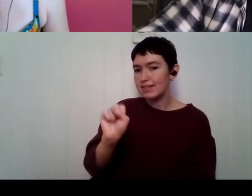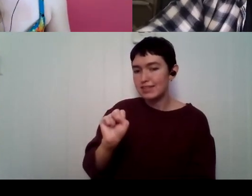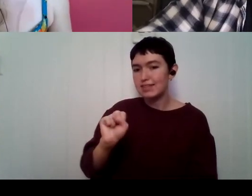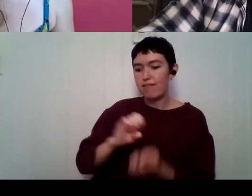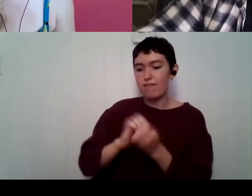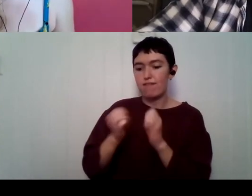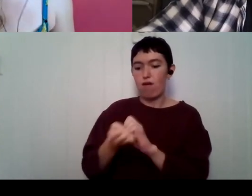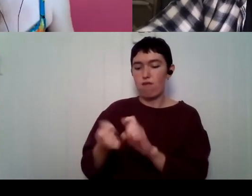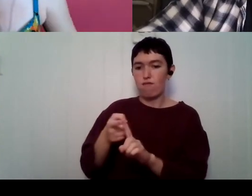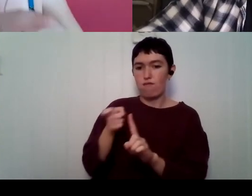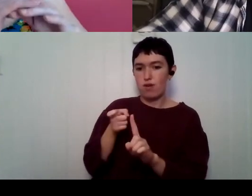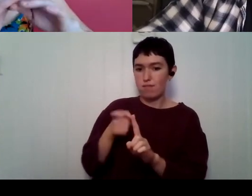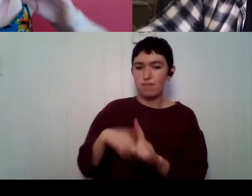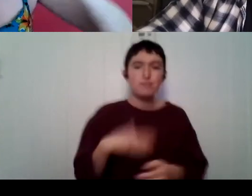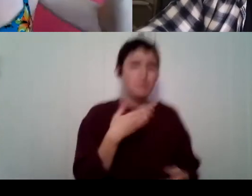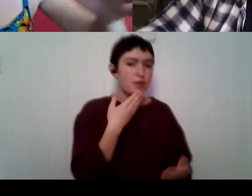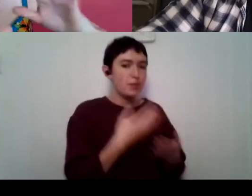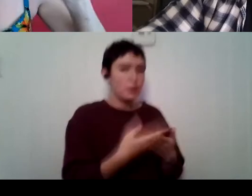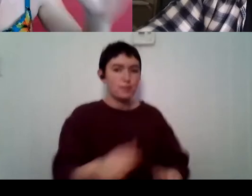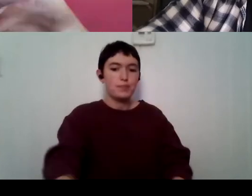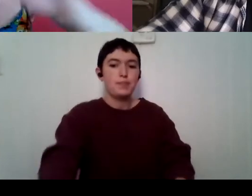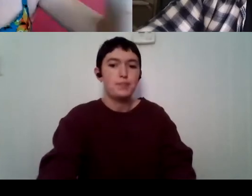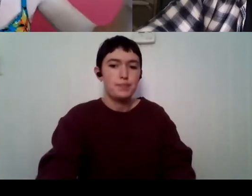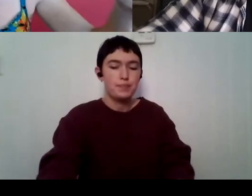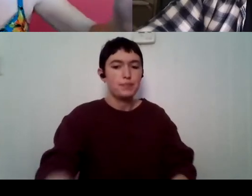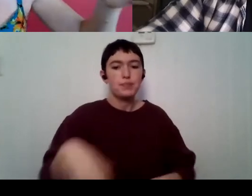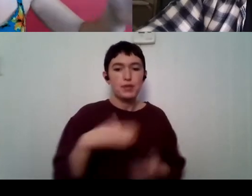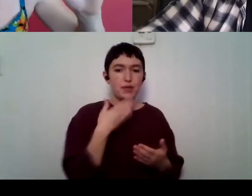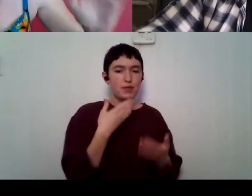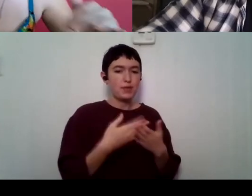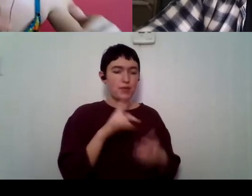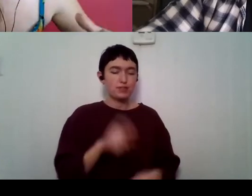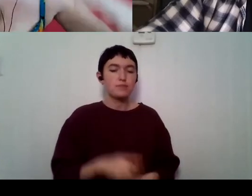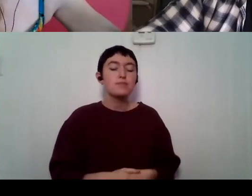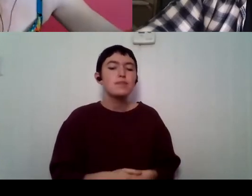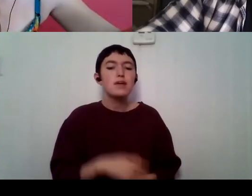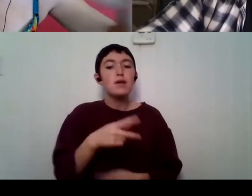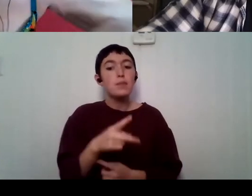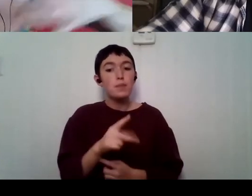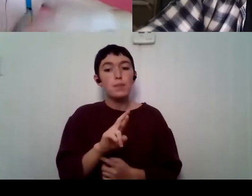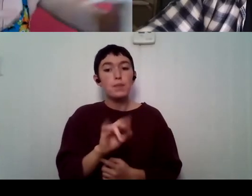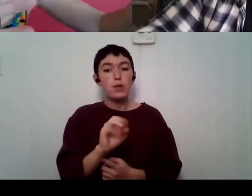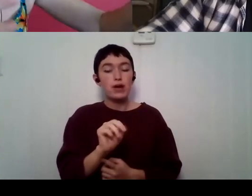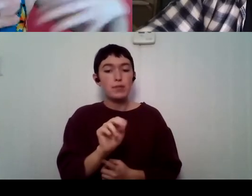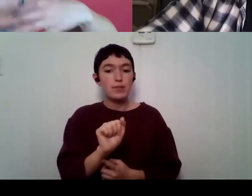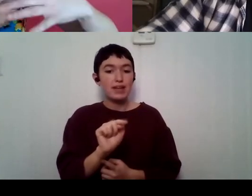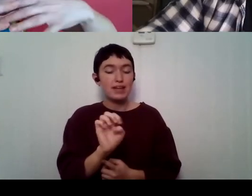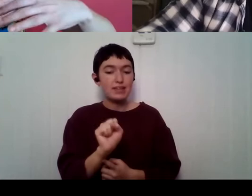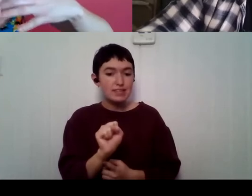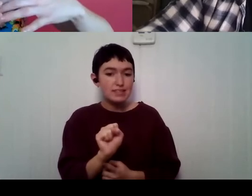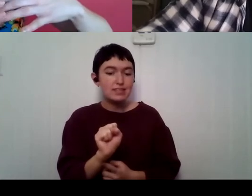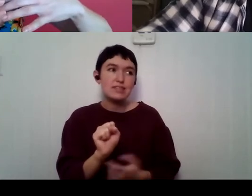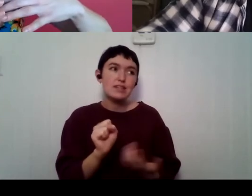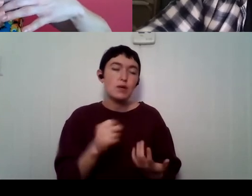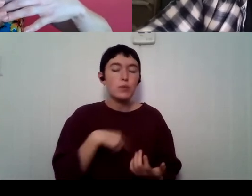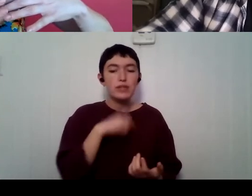primates, we don't come so first, this is a good opportunity to say primates don't necessarily we don't come from monkeys or,